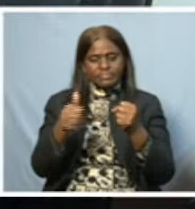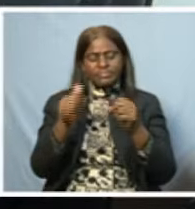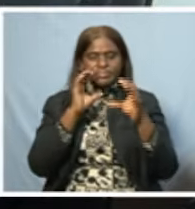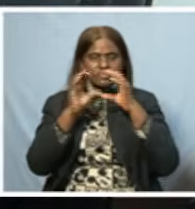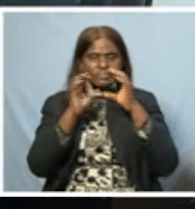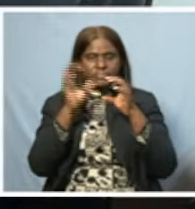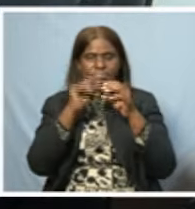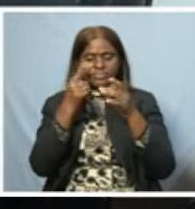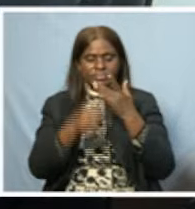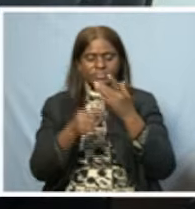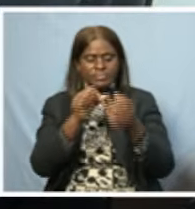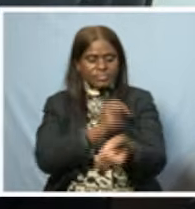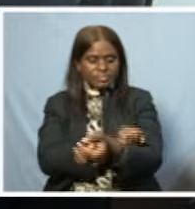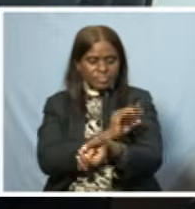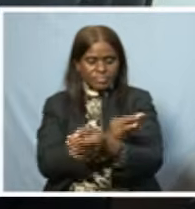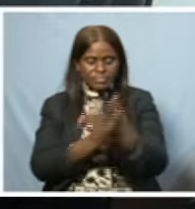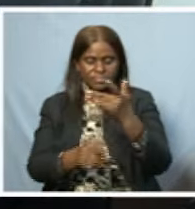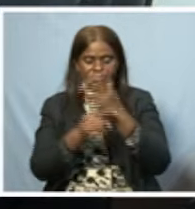the is not